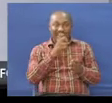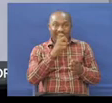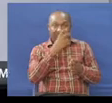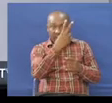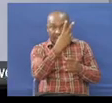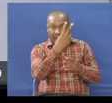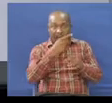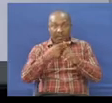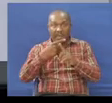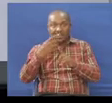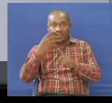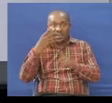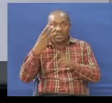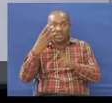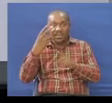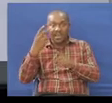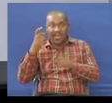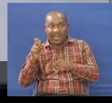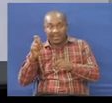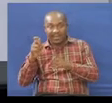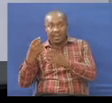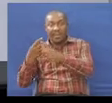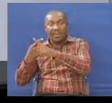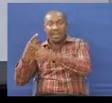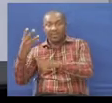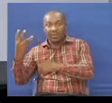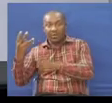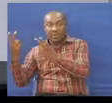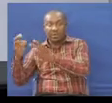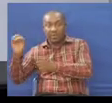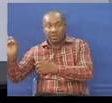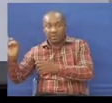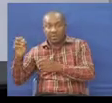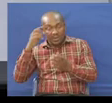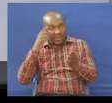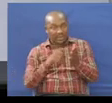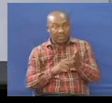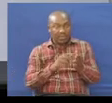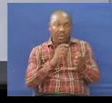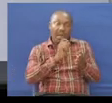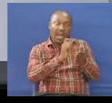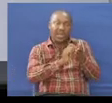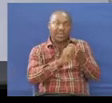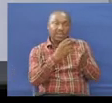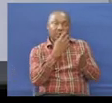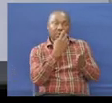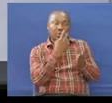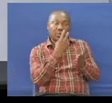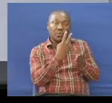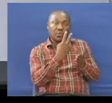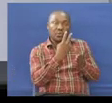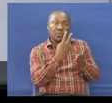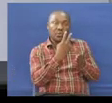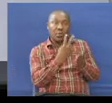equation. If I ignore the constant number and write 2x squared plus 3x is